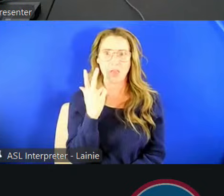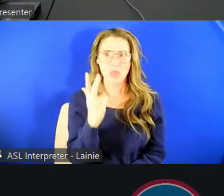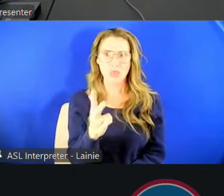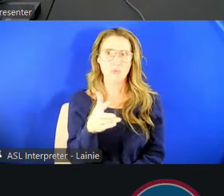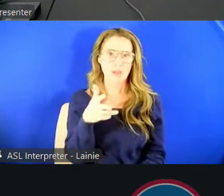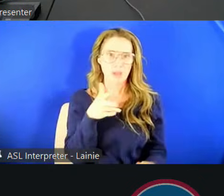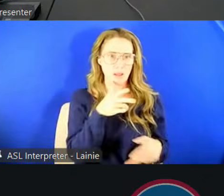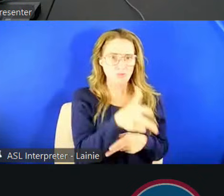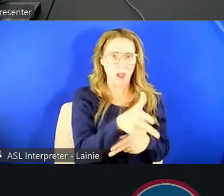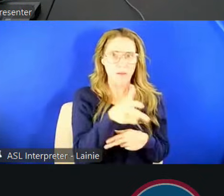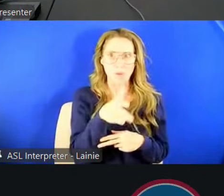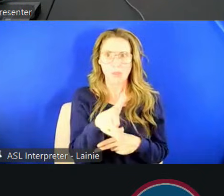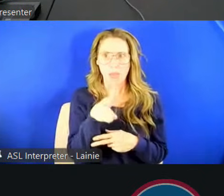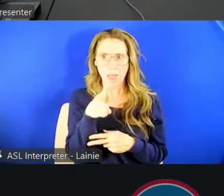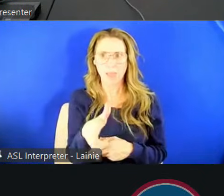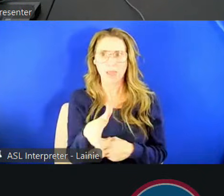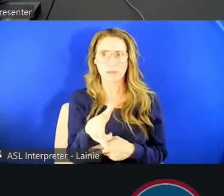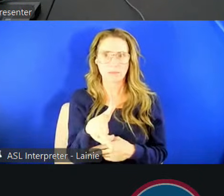those intersections.